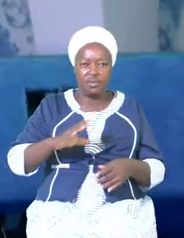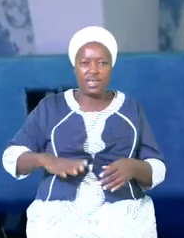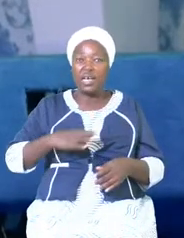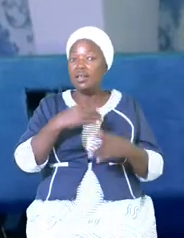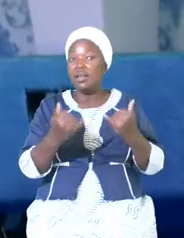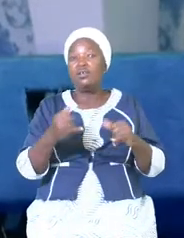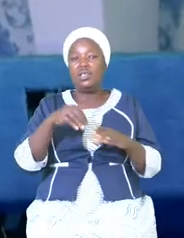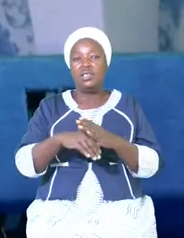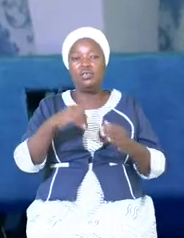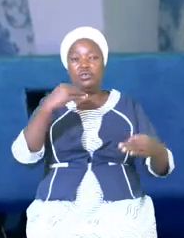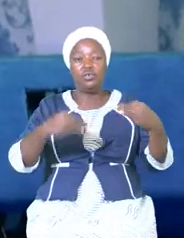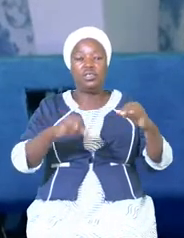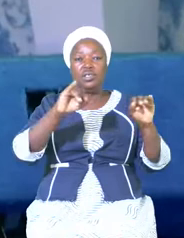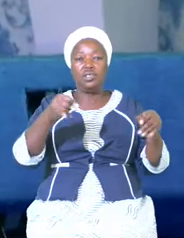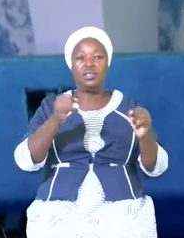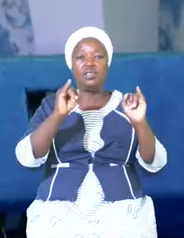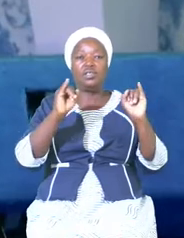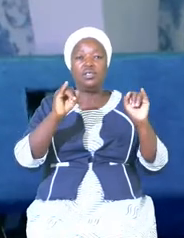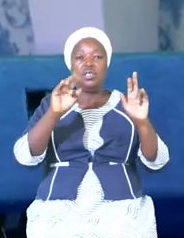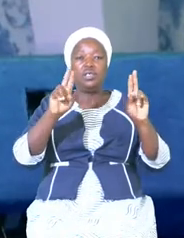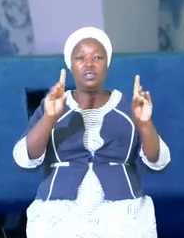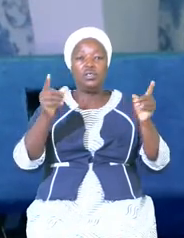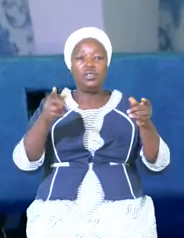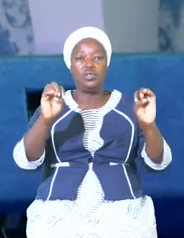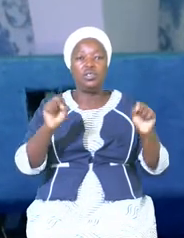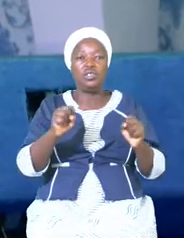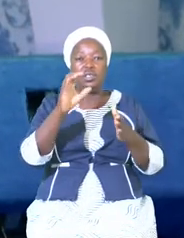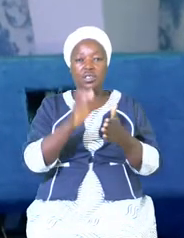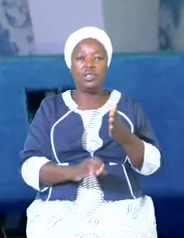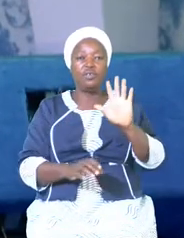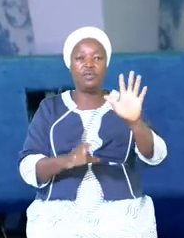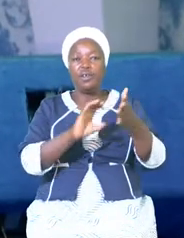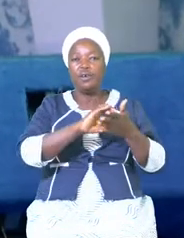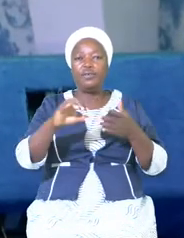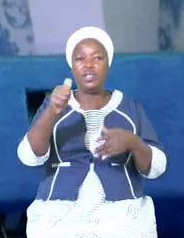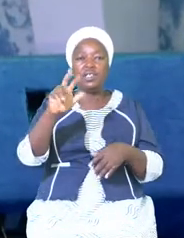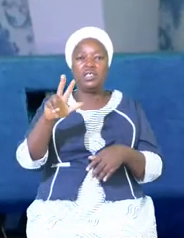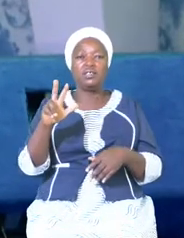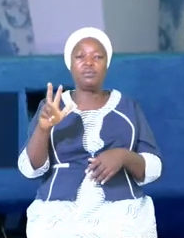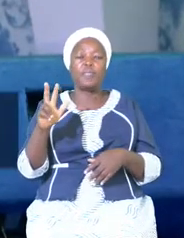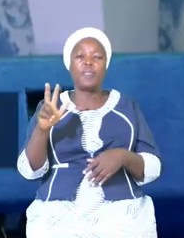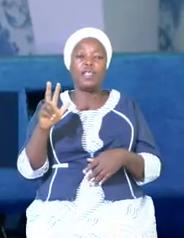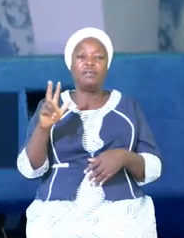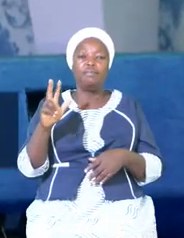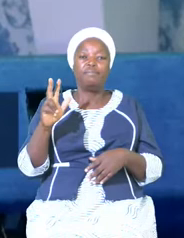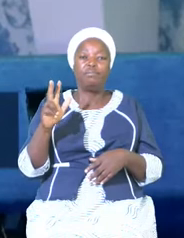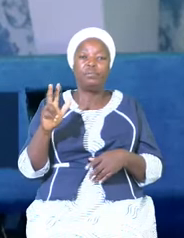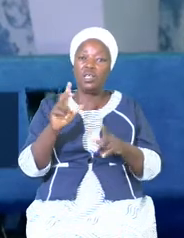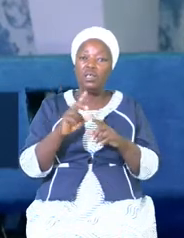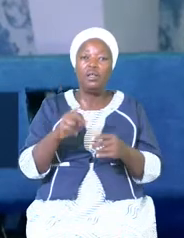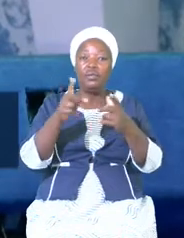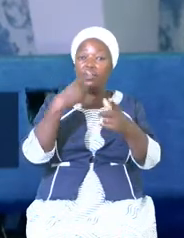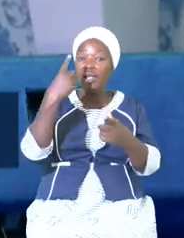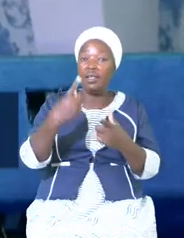Judges chapter 5, I'm reading from verse 13. Judges chapter 5, verse 13. Then